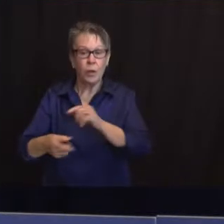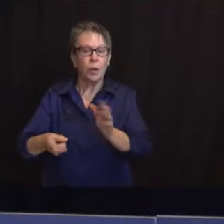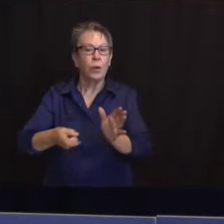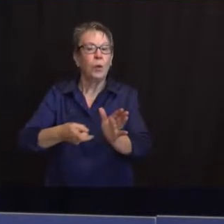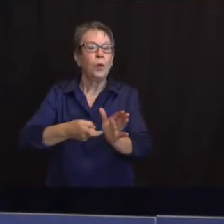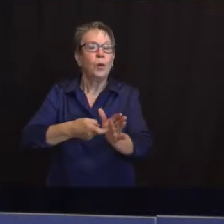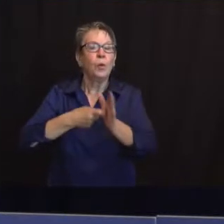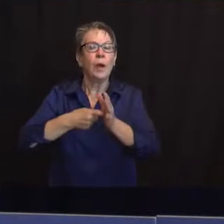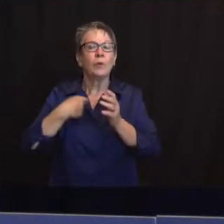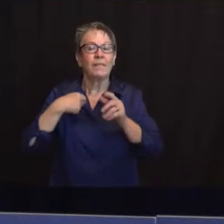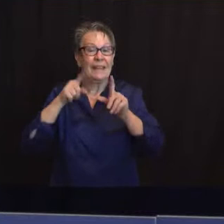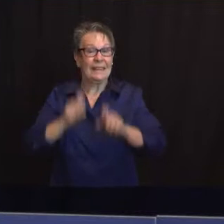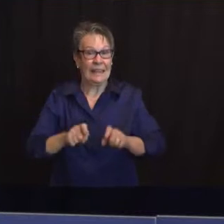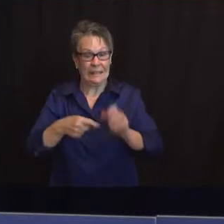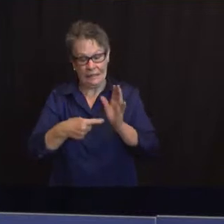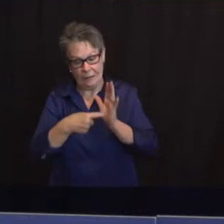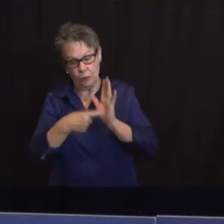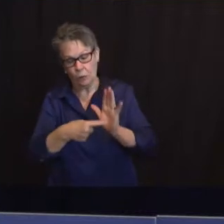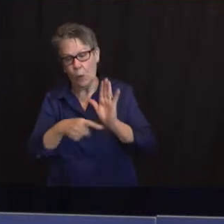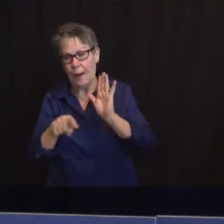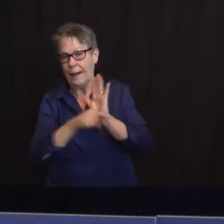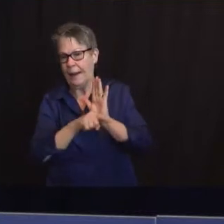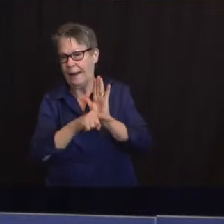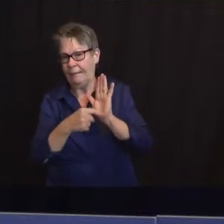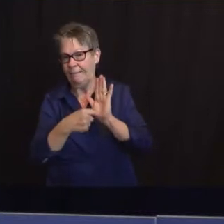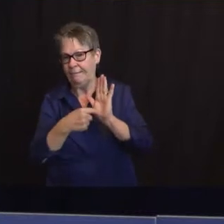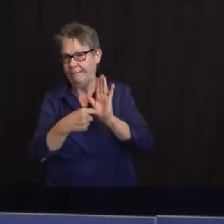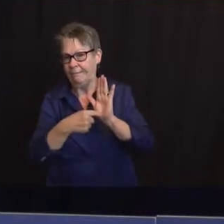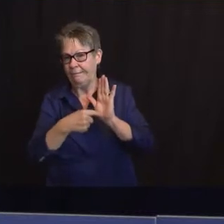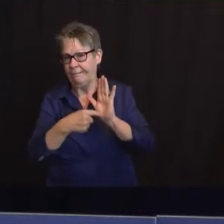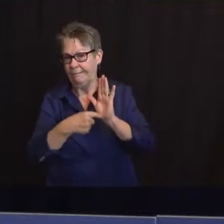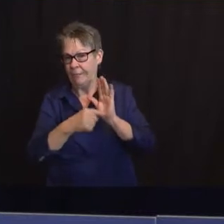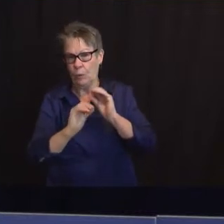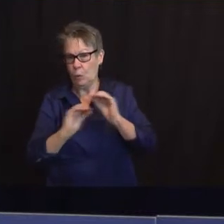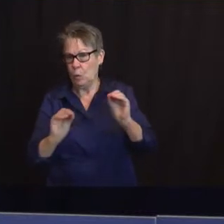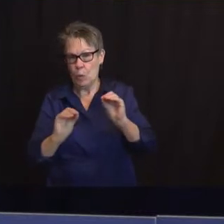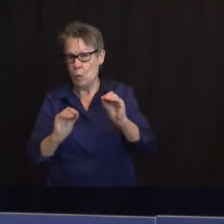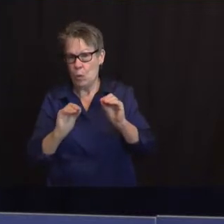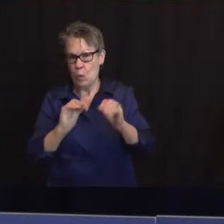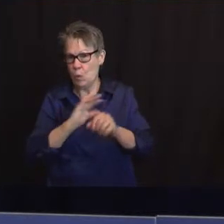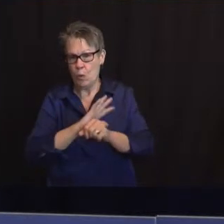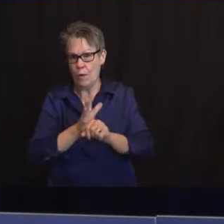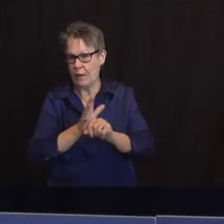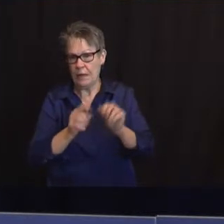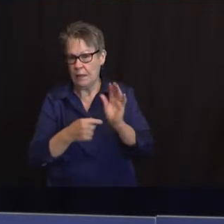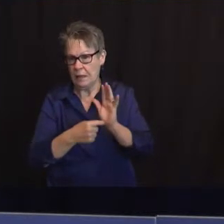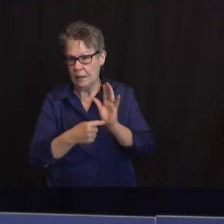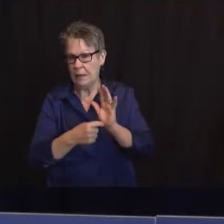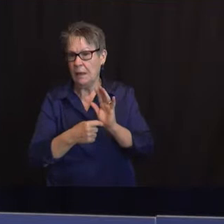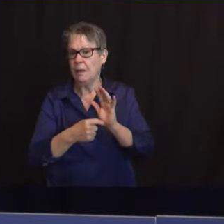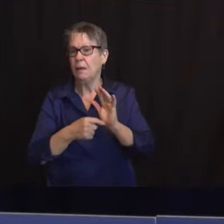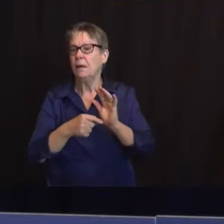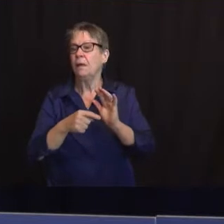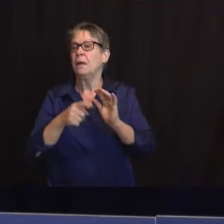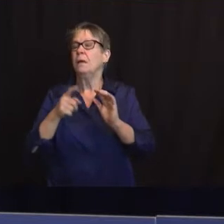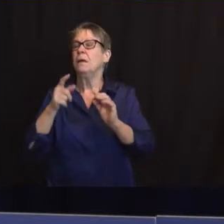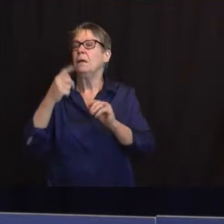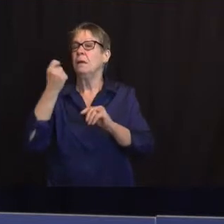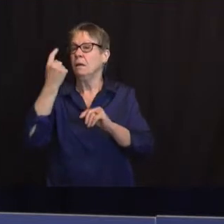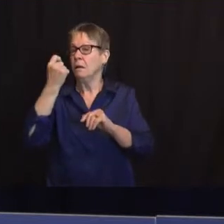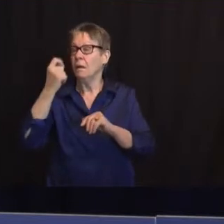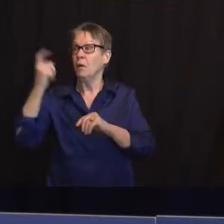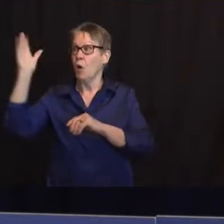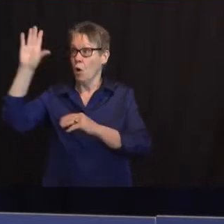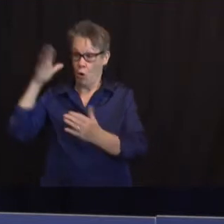of travel or documentation of recovery from COVID-19 in the past 3 months before they board